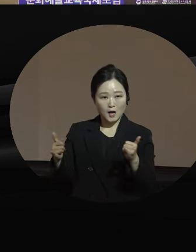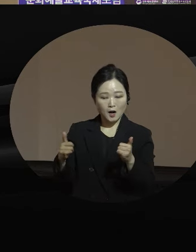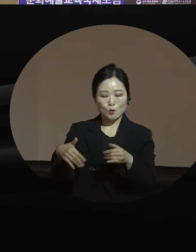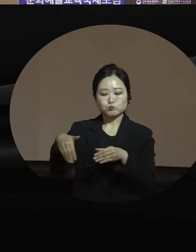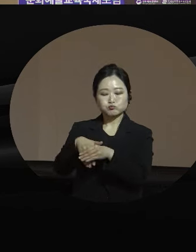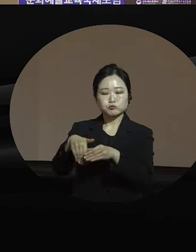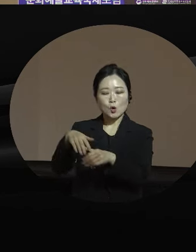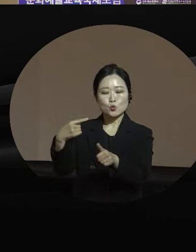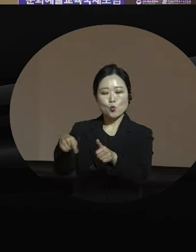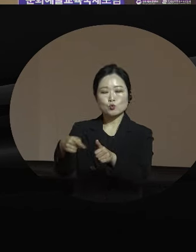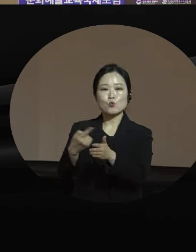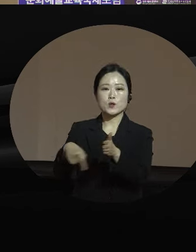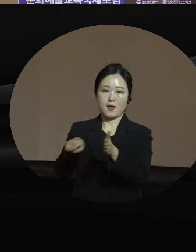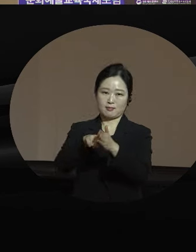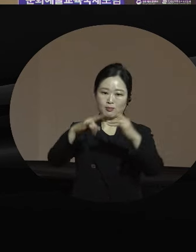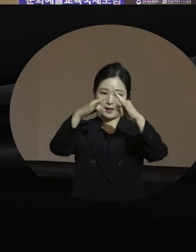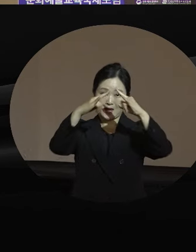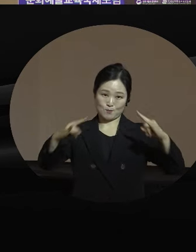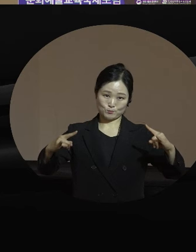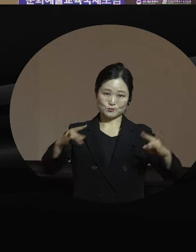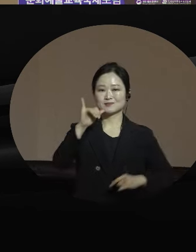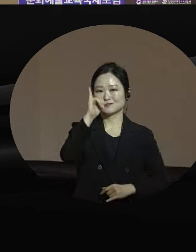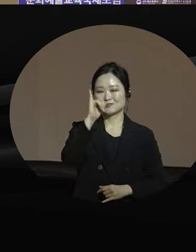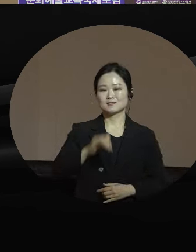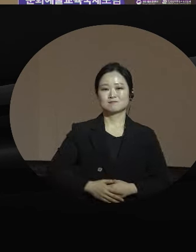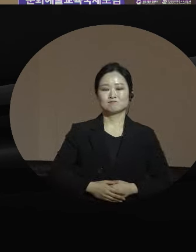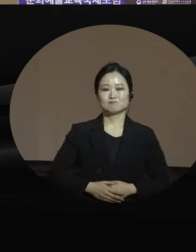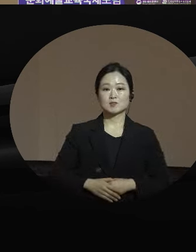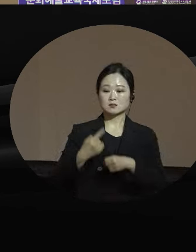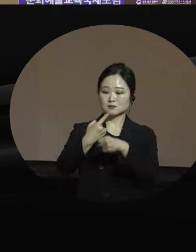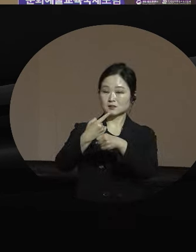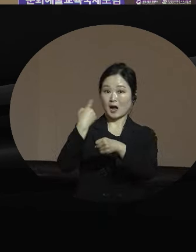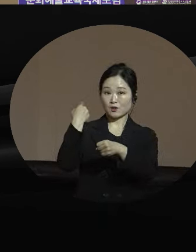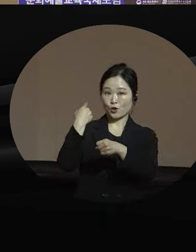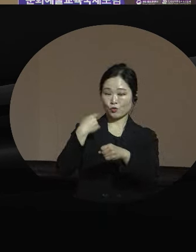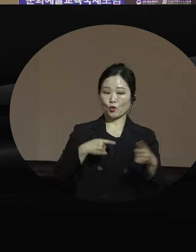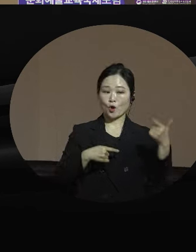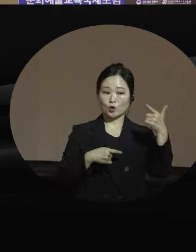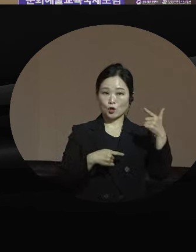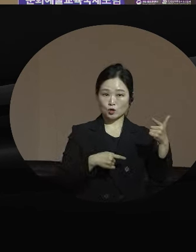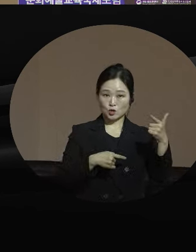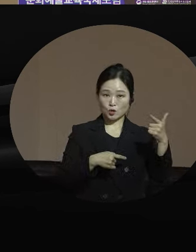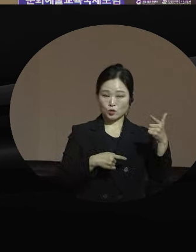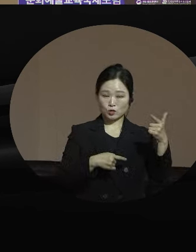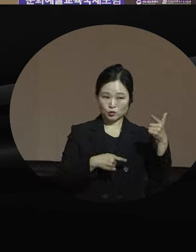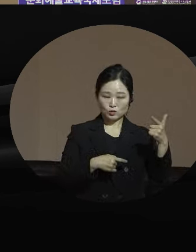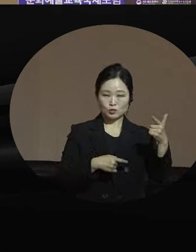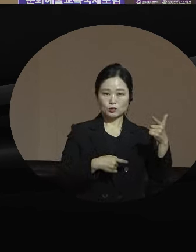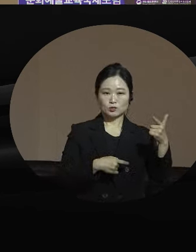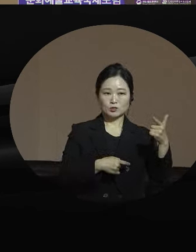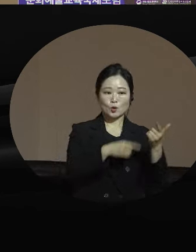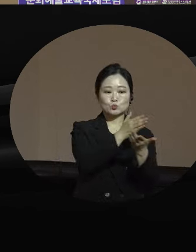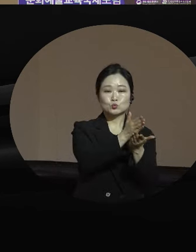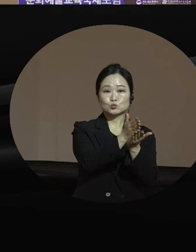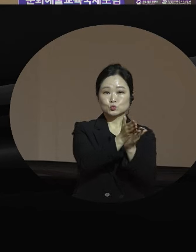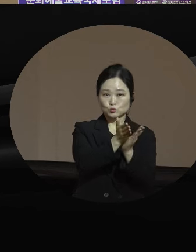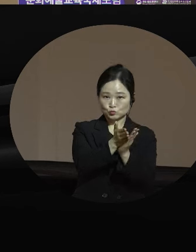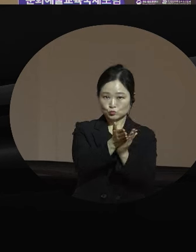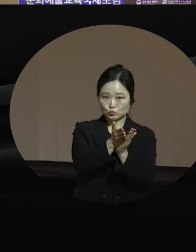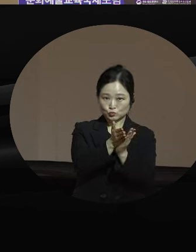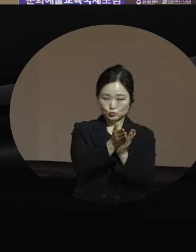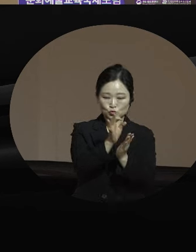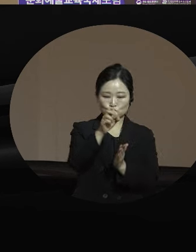about the nomadic culture. Last year, Nomad culture education camps were established in 6